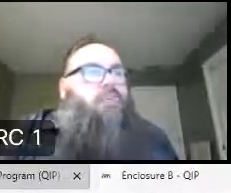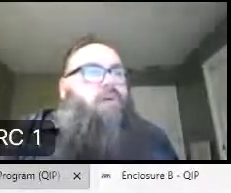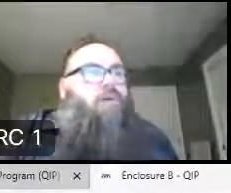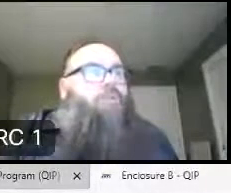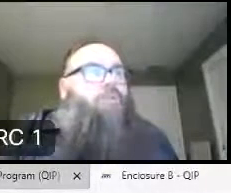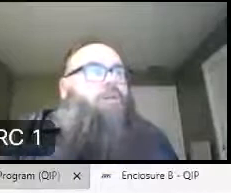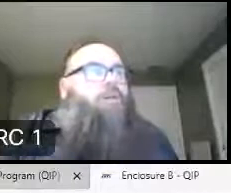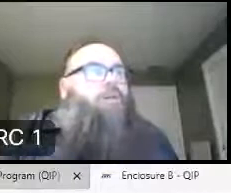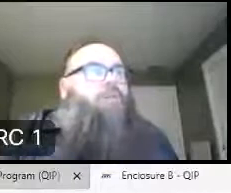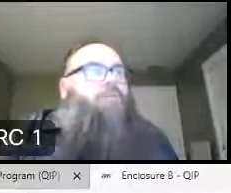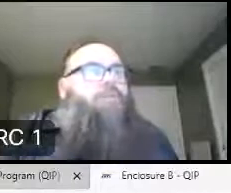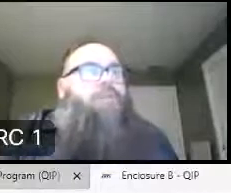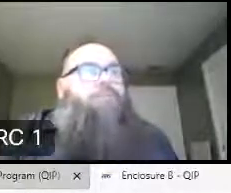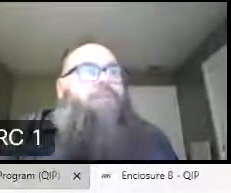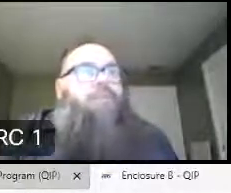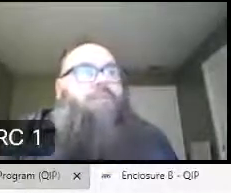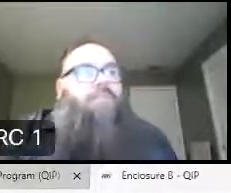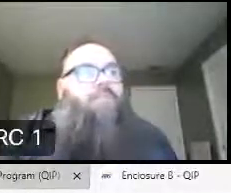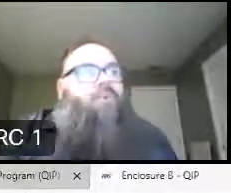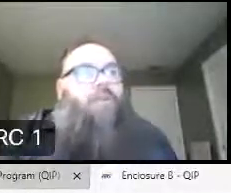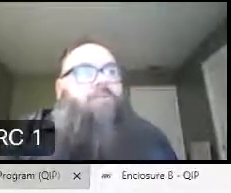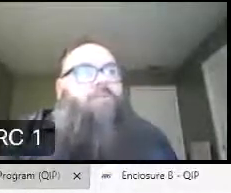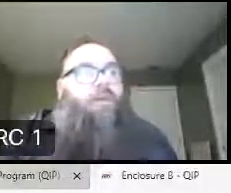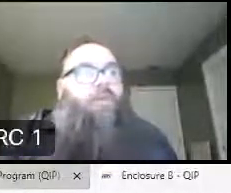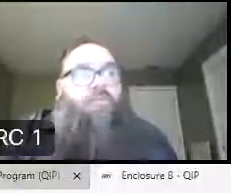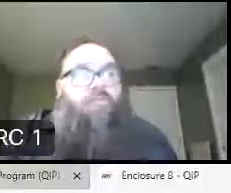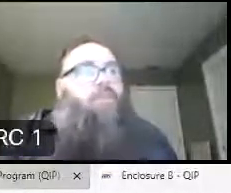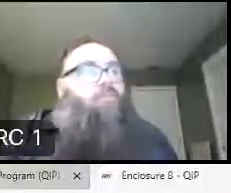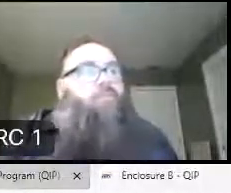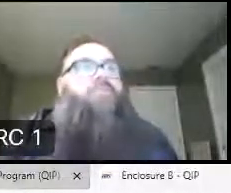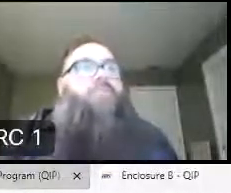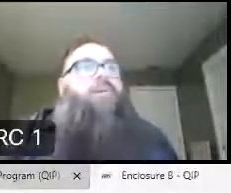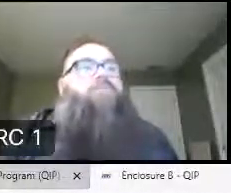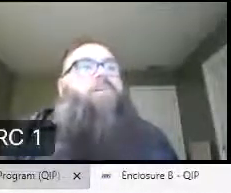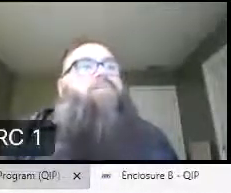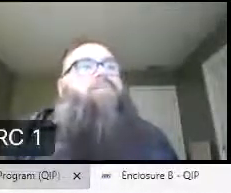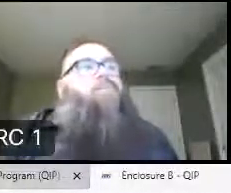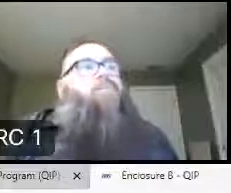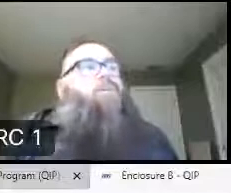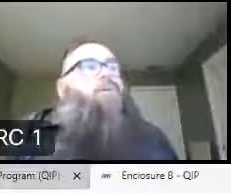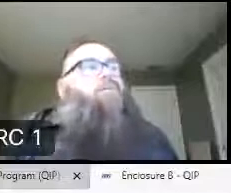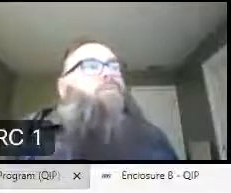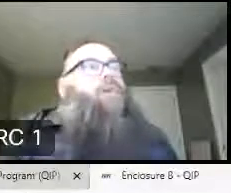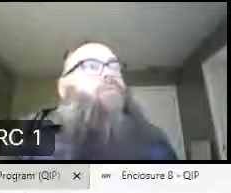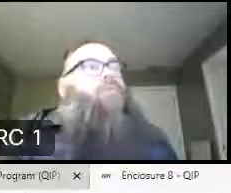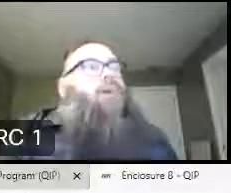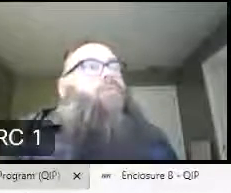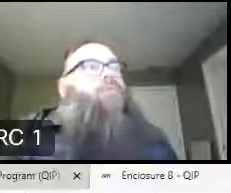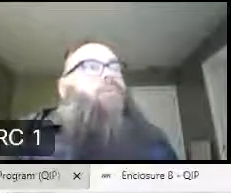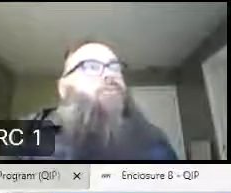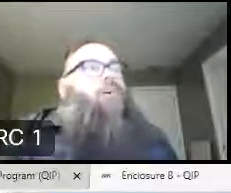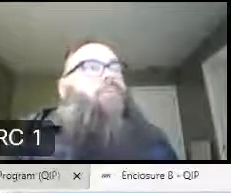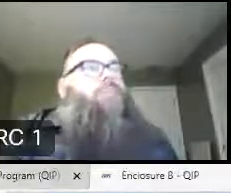that are included on it. It says it's the corrected one that is final from DDS. And so you can